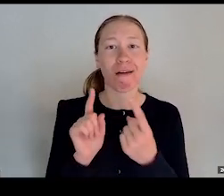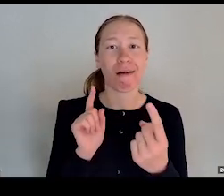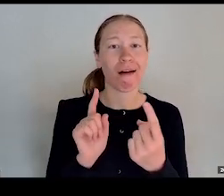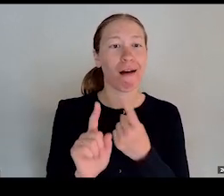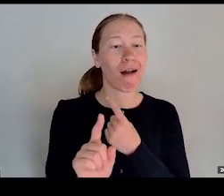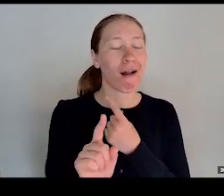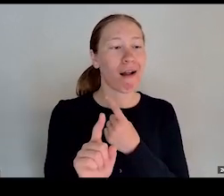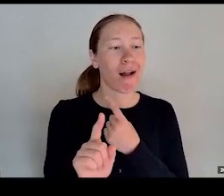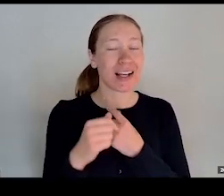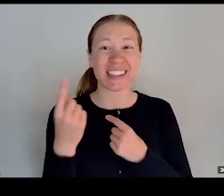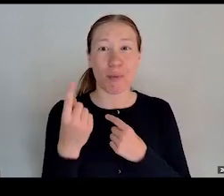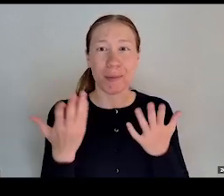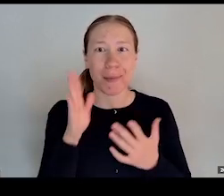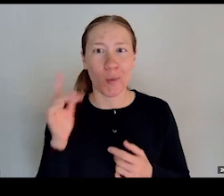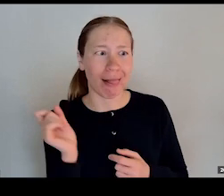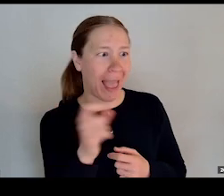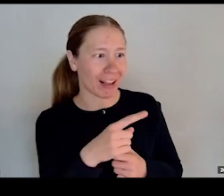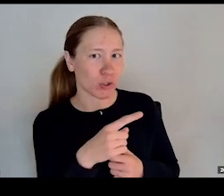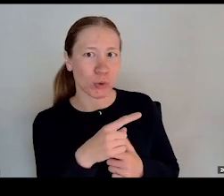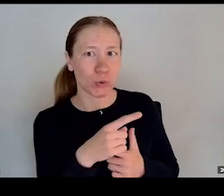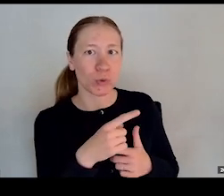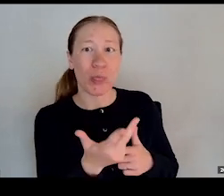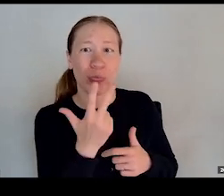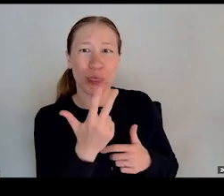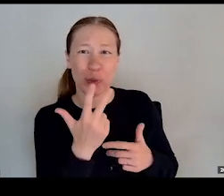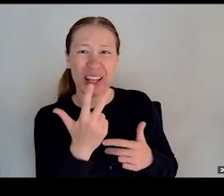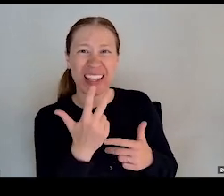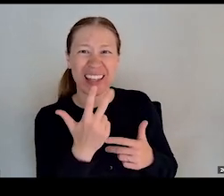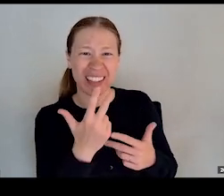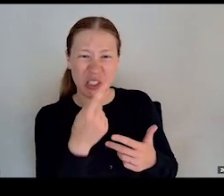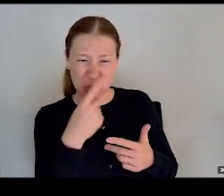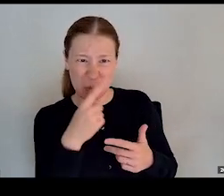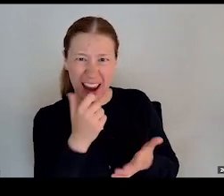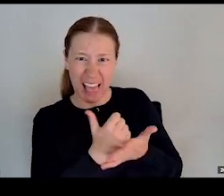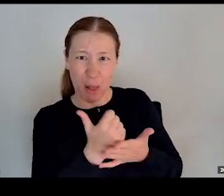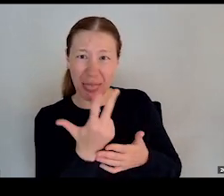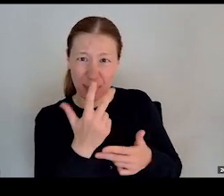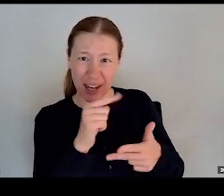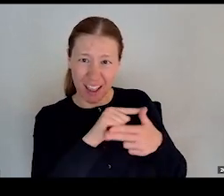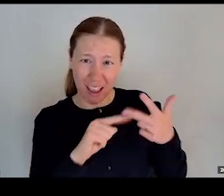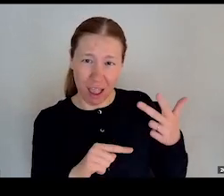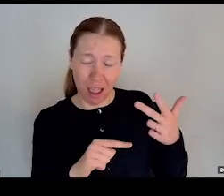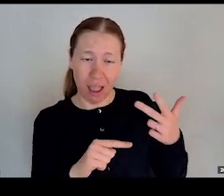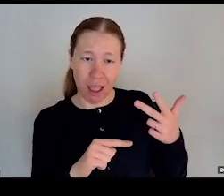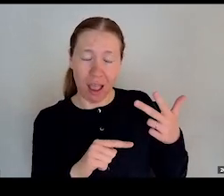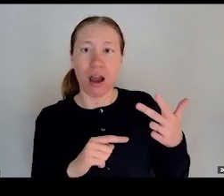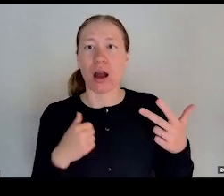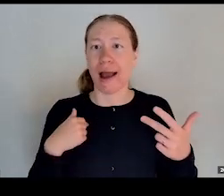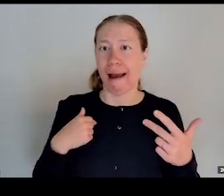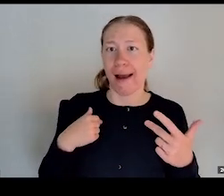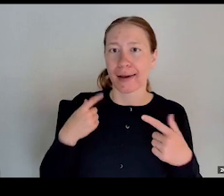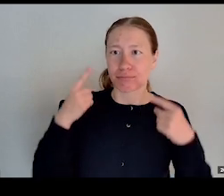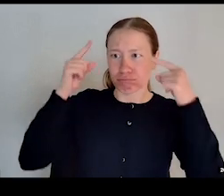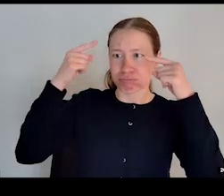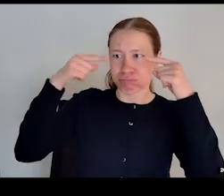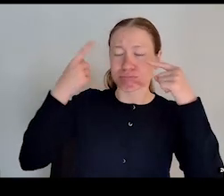Somebody might ask you to complete 3 tasks. For somebody who processes best through auditory information, that might be